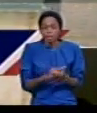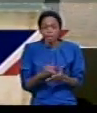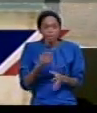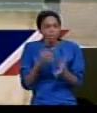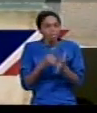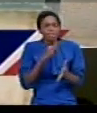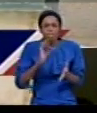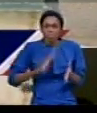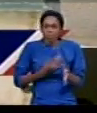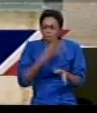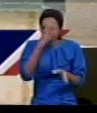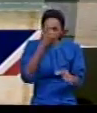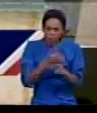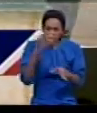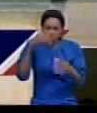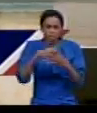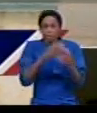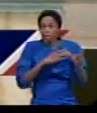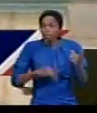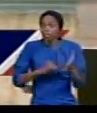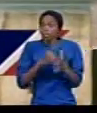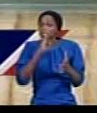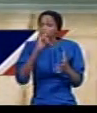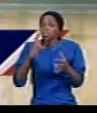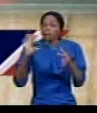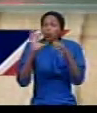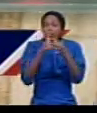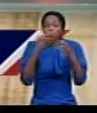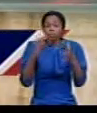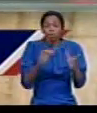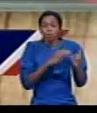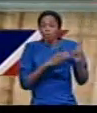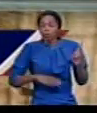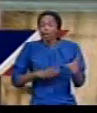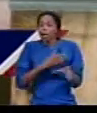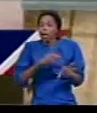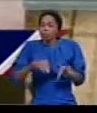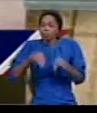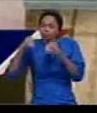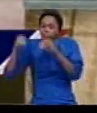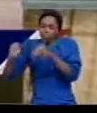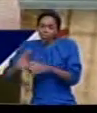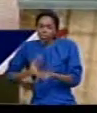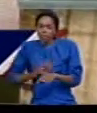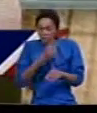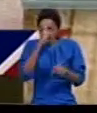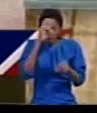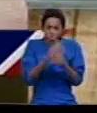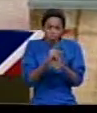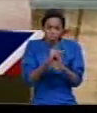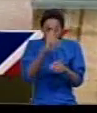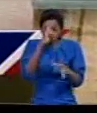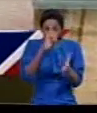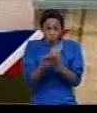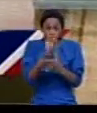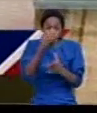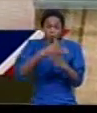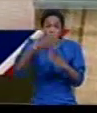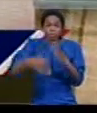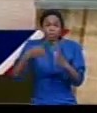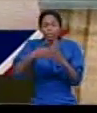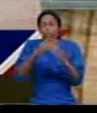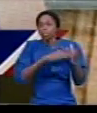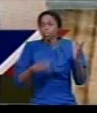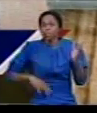Christ, it's the connection with Christ, it's putting our trust totally in Christ that saves us. And we know